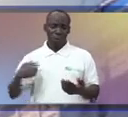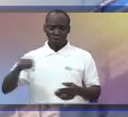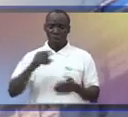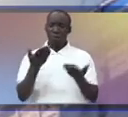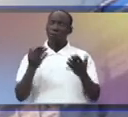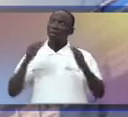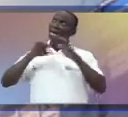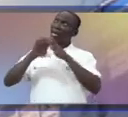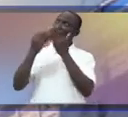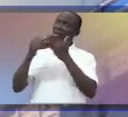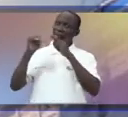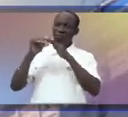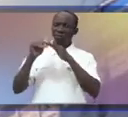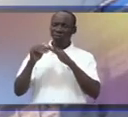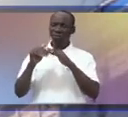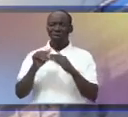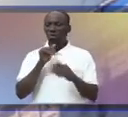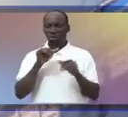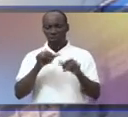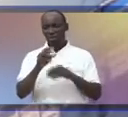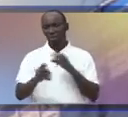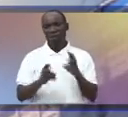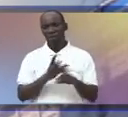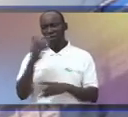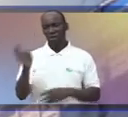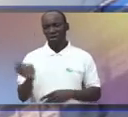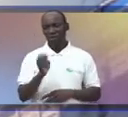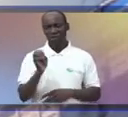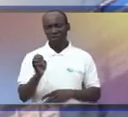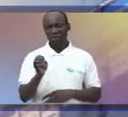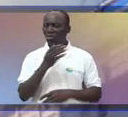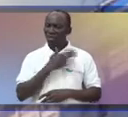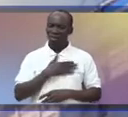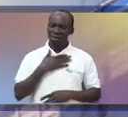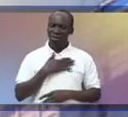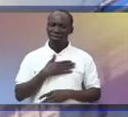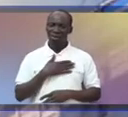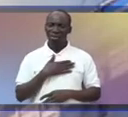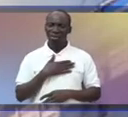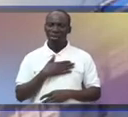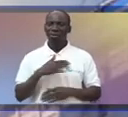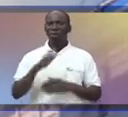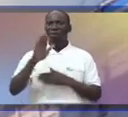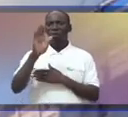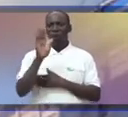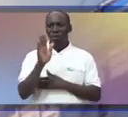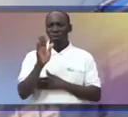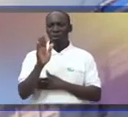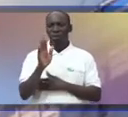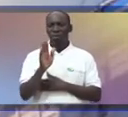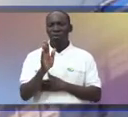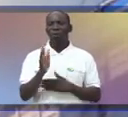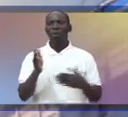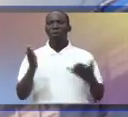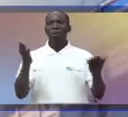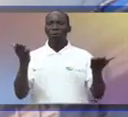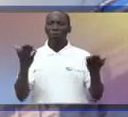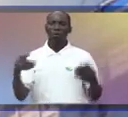ne ye betena da enti onyankopon oyehwe adwensa kira a ye de betie sa